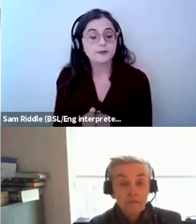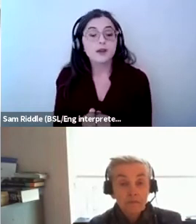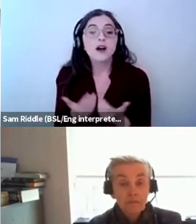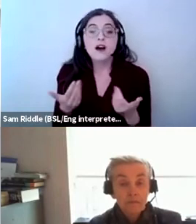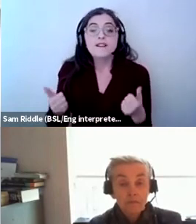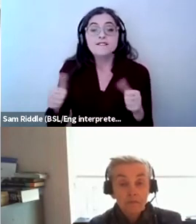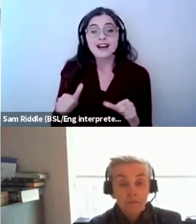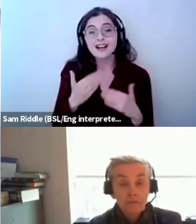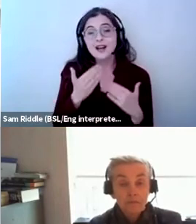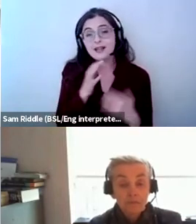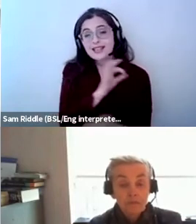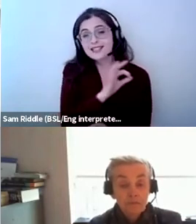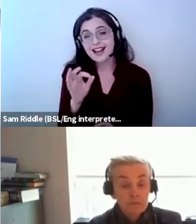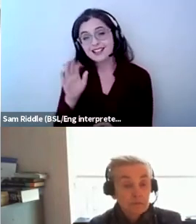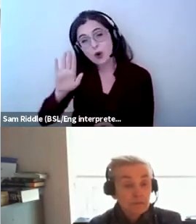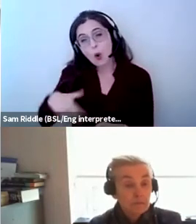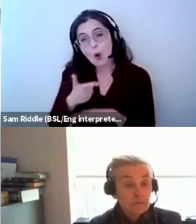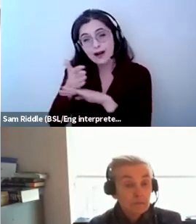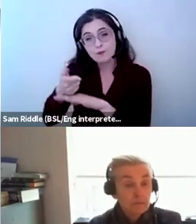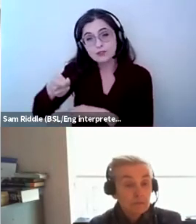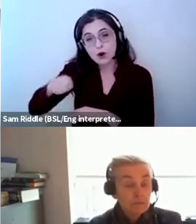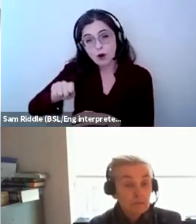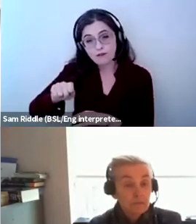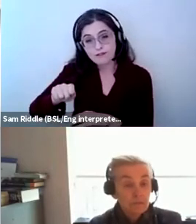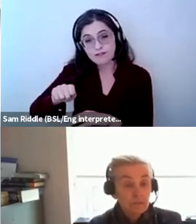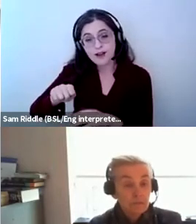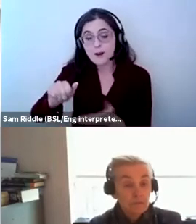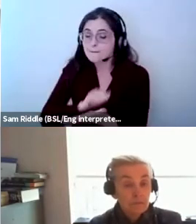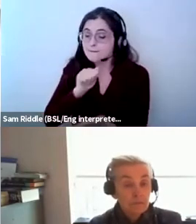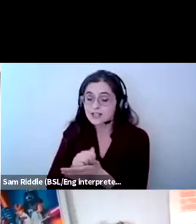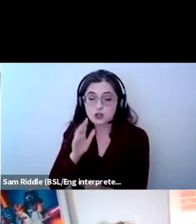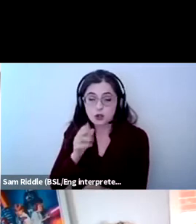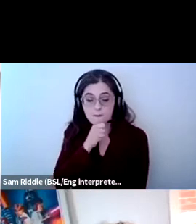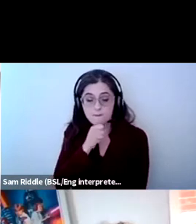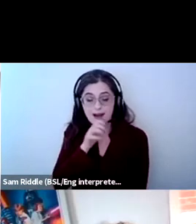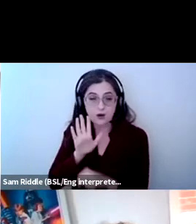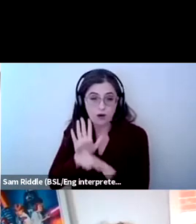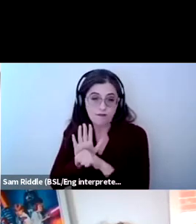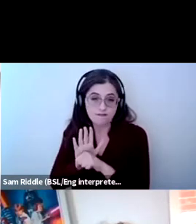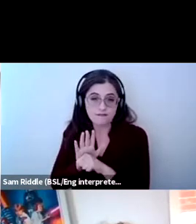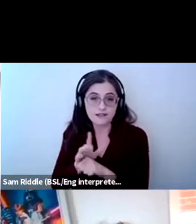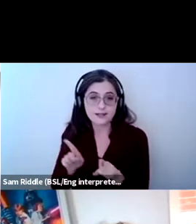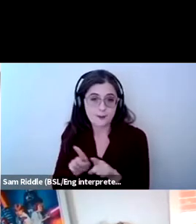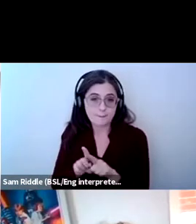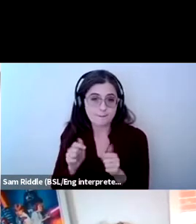would you turn your cameras off and make sure that your mics are switched off too.